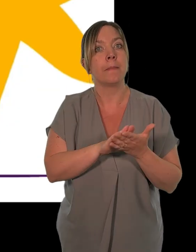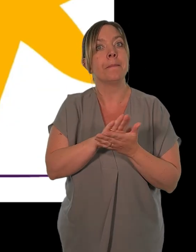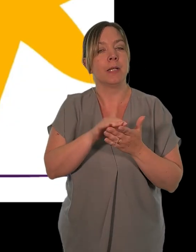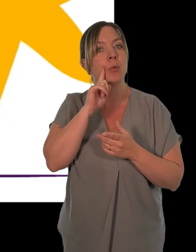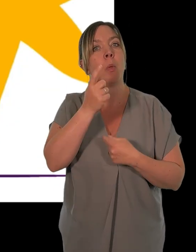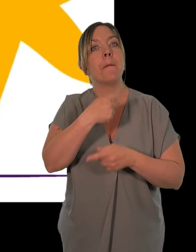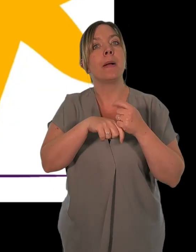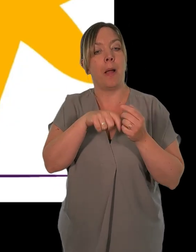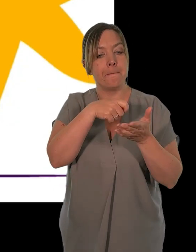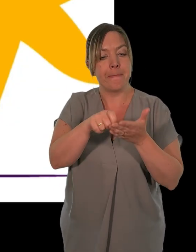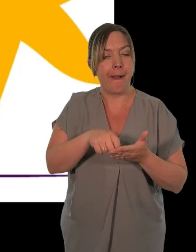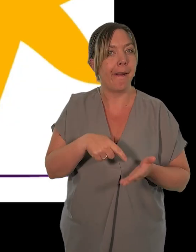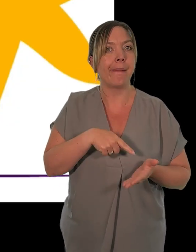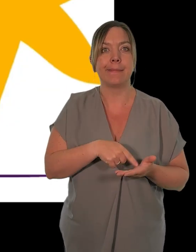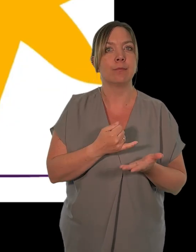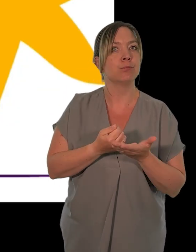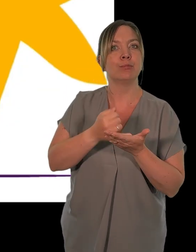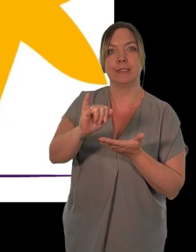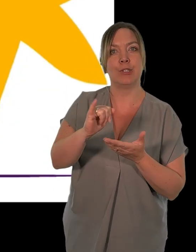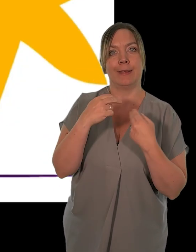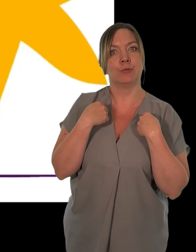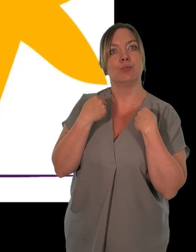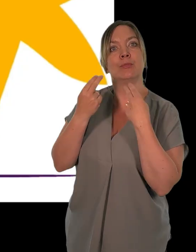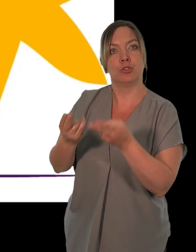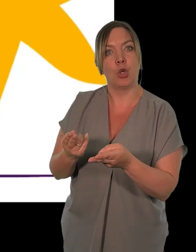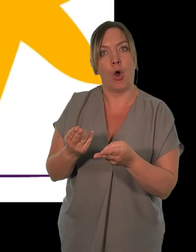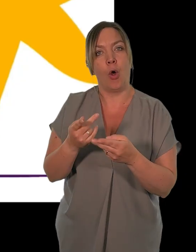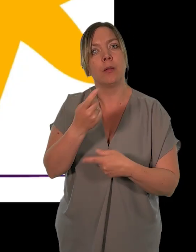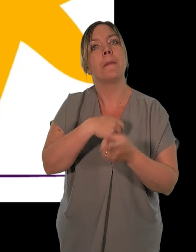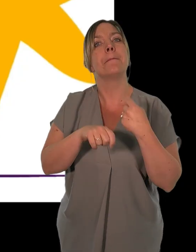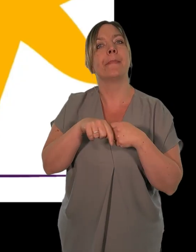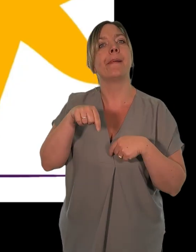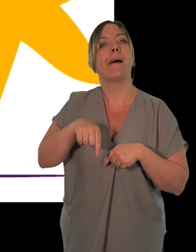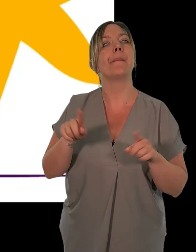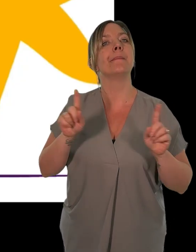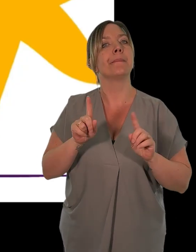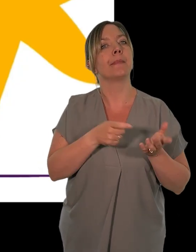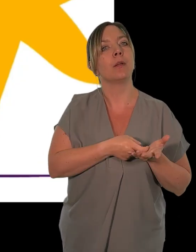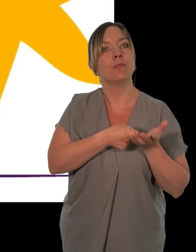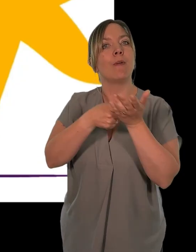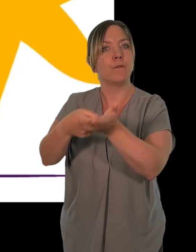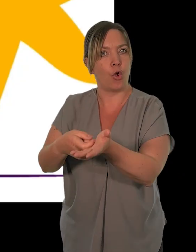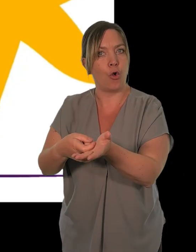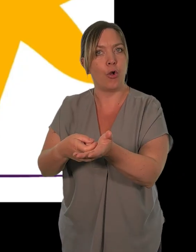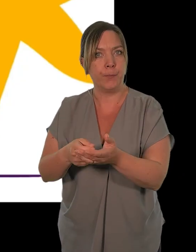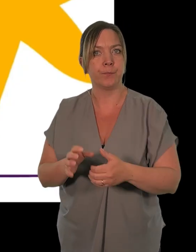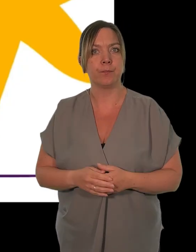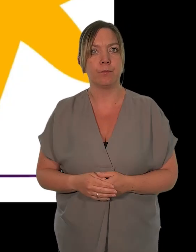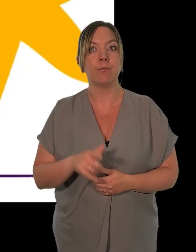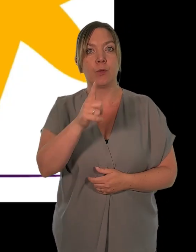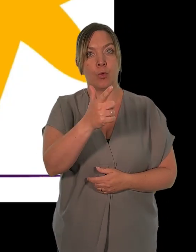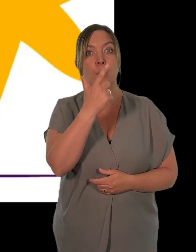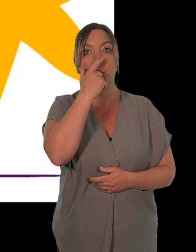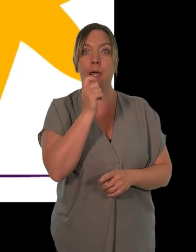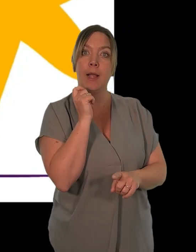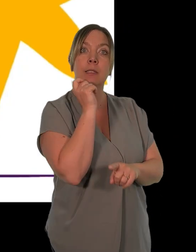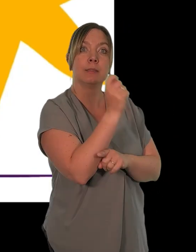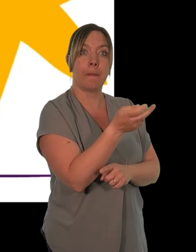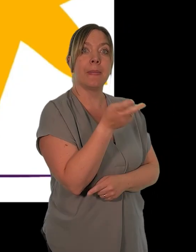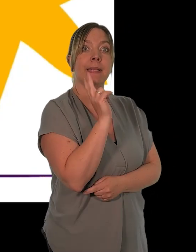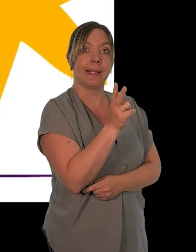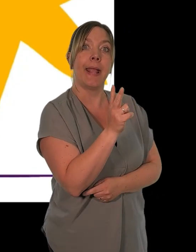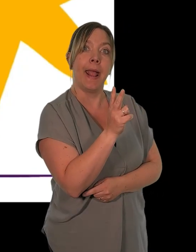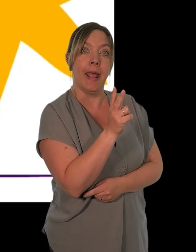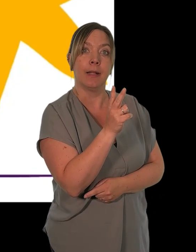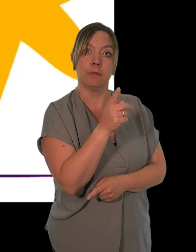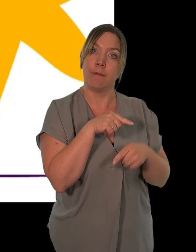be rejected for marking, returned to you, and counted as a refer. You will then be allowed to resubmit your